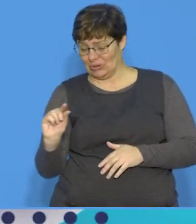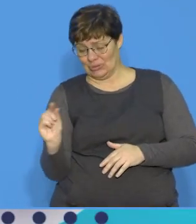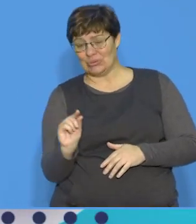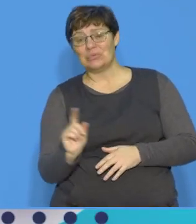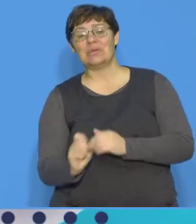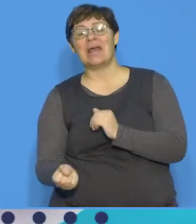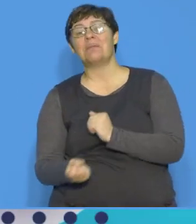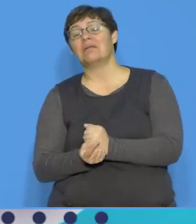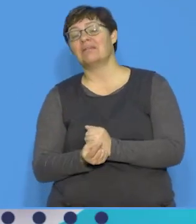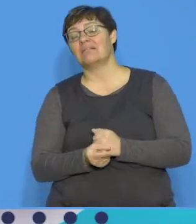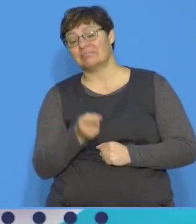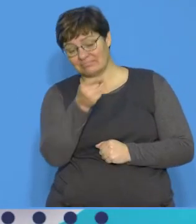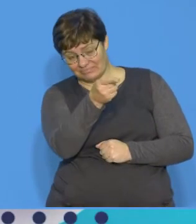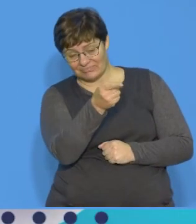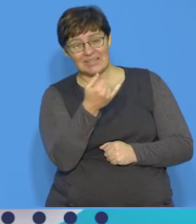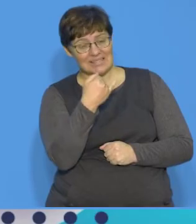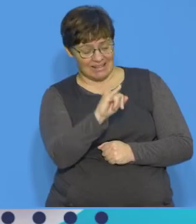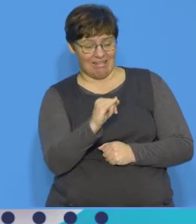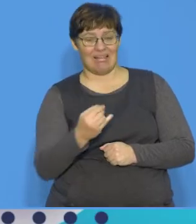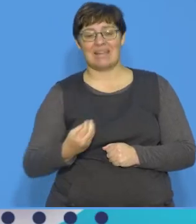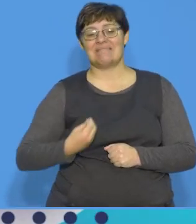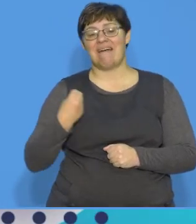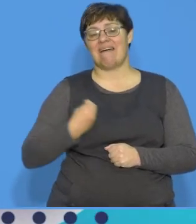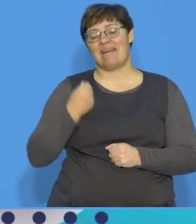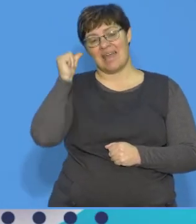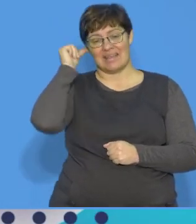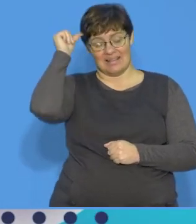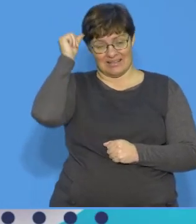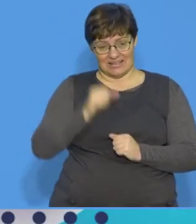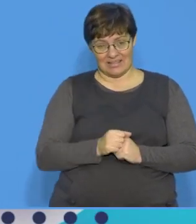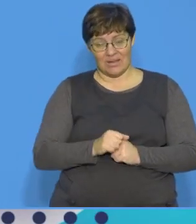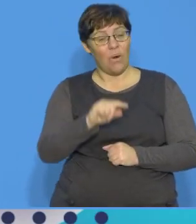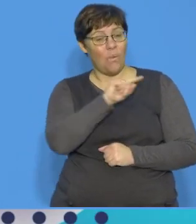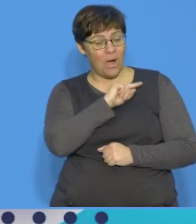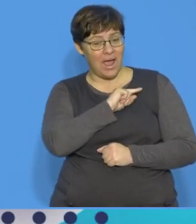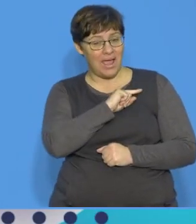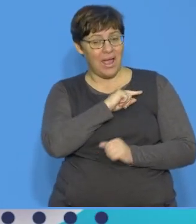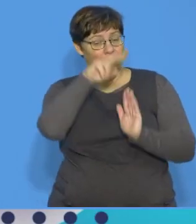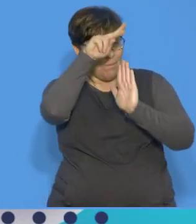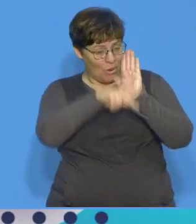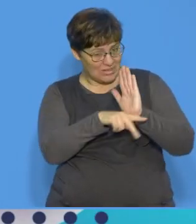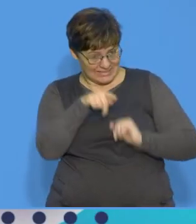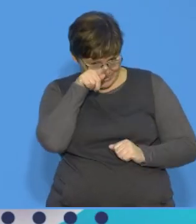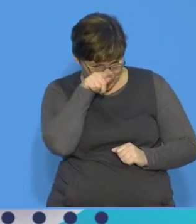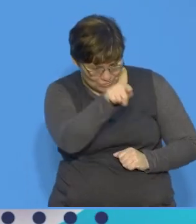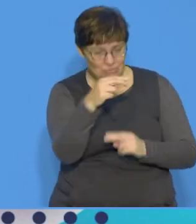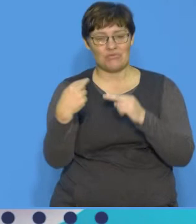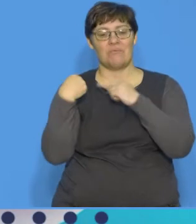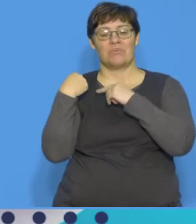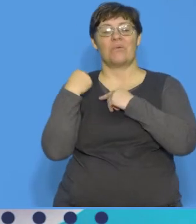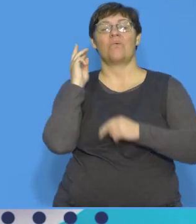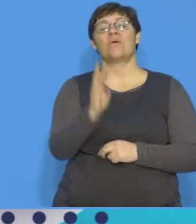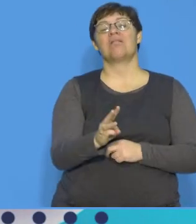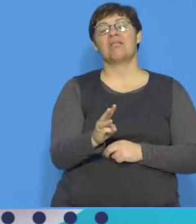around when you are young adults and when you are making the policies that